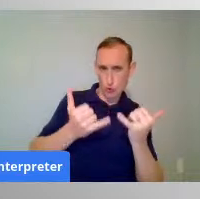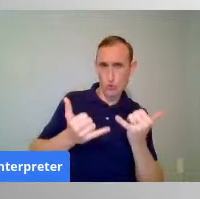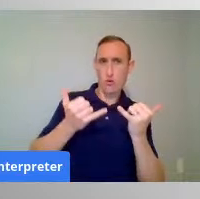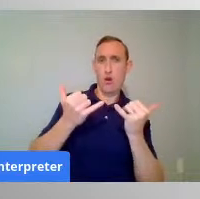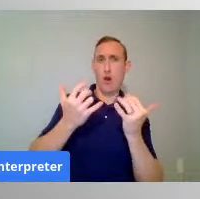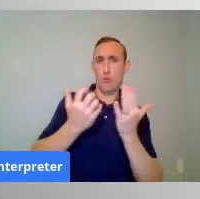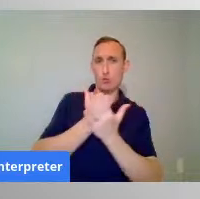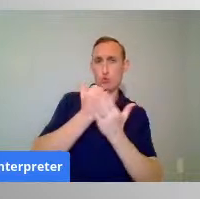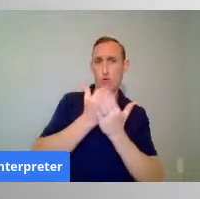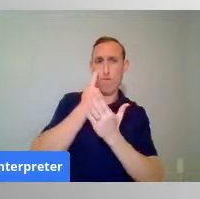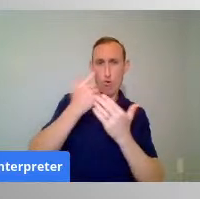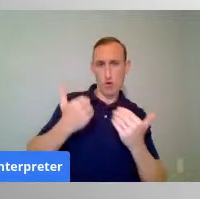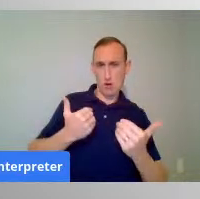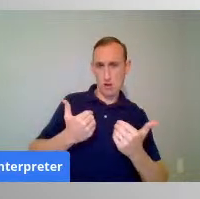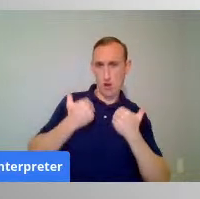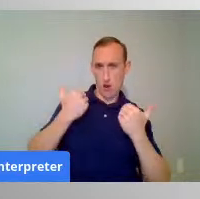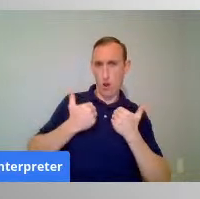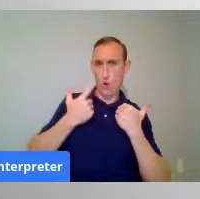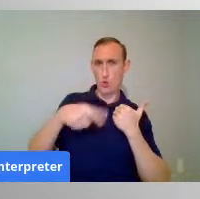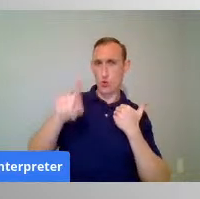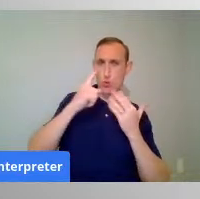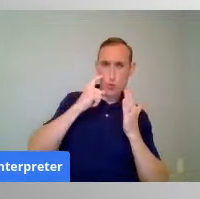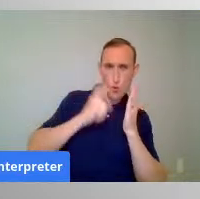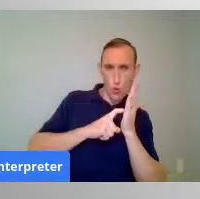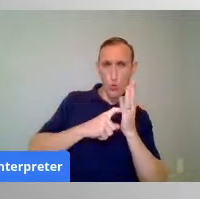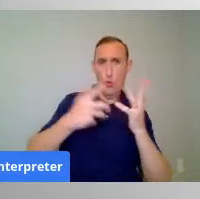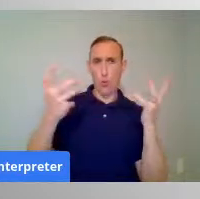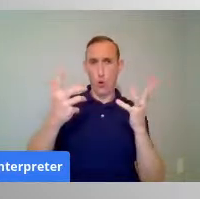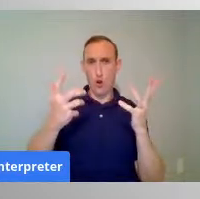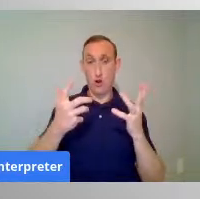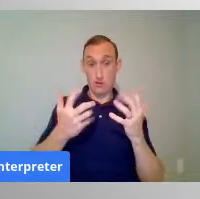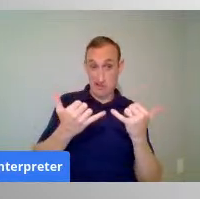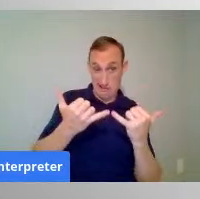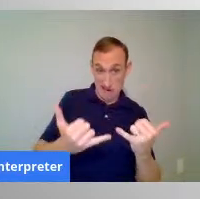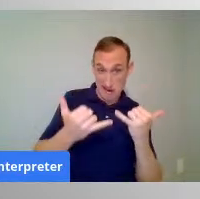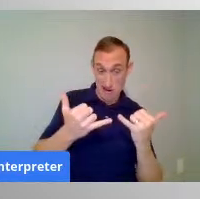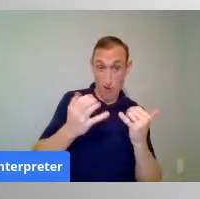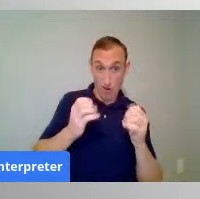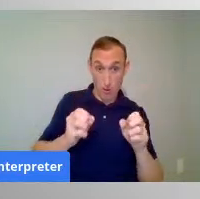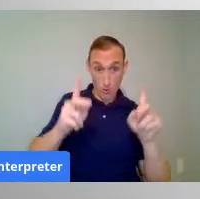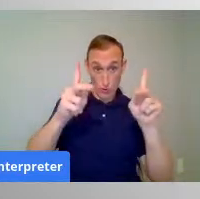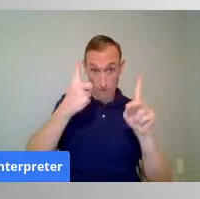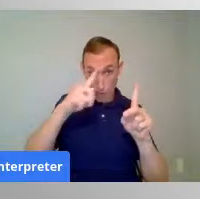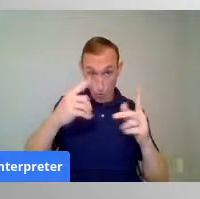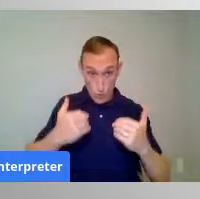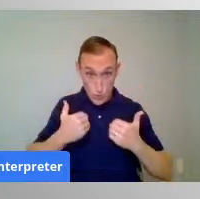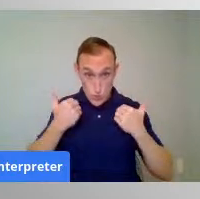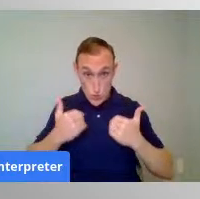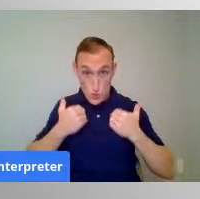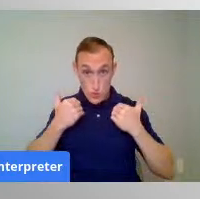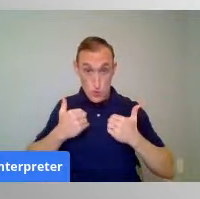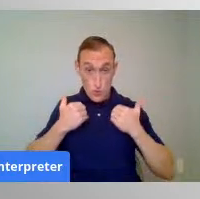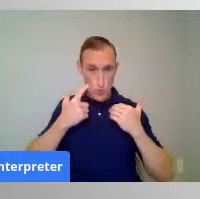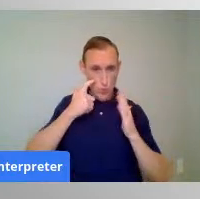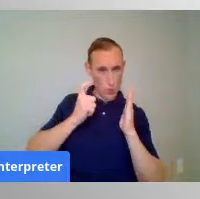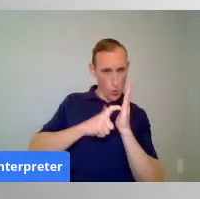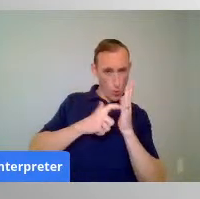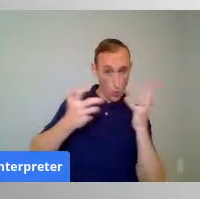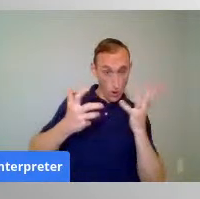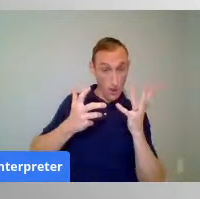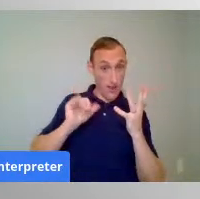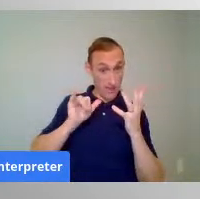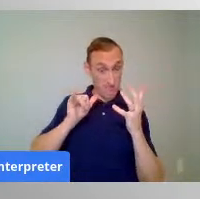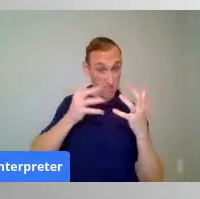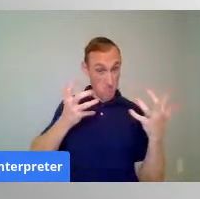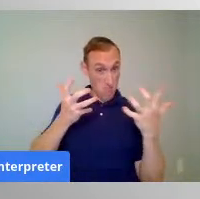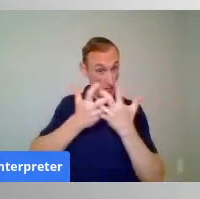youth. And so when we're thinking about those current opportunities available for you, does that align with your prior knowledge?